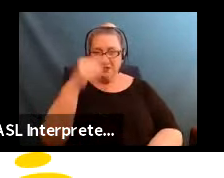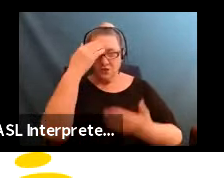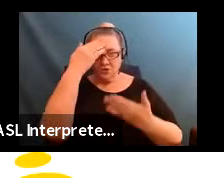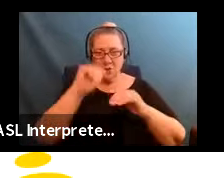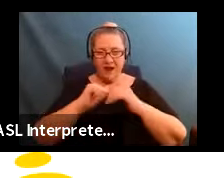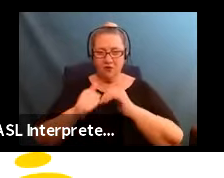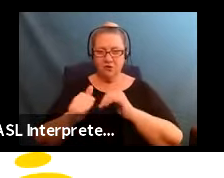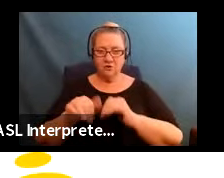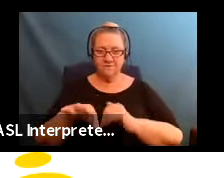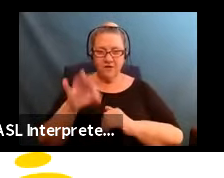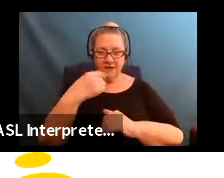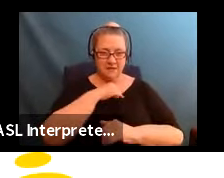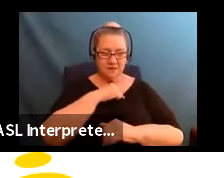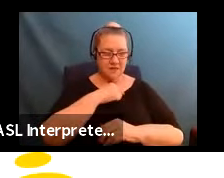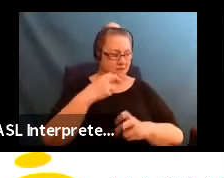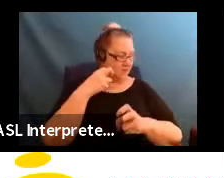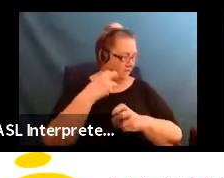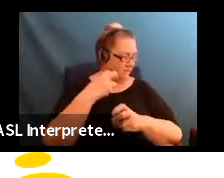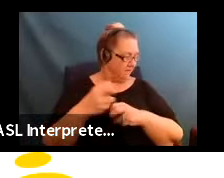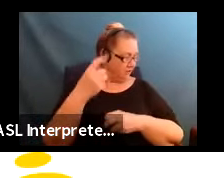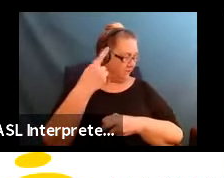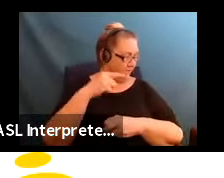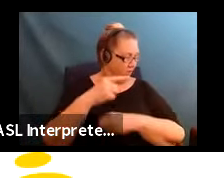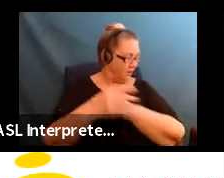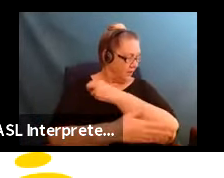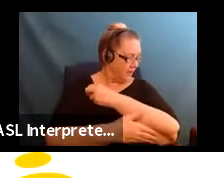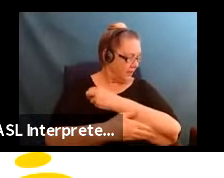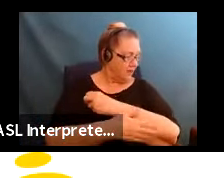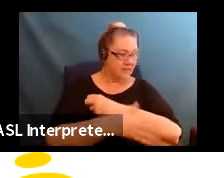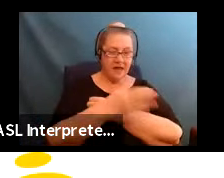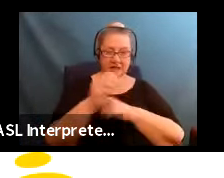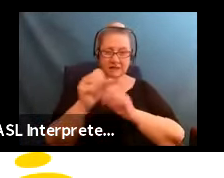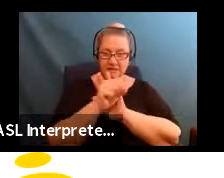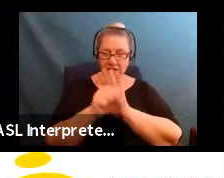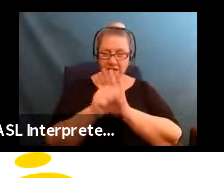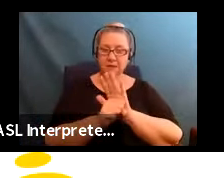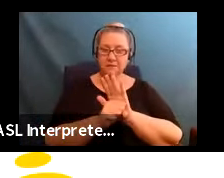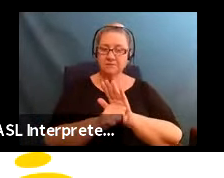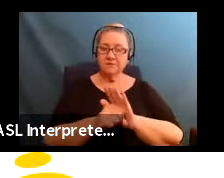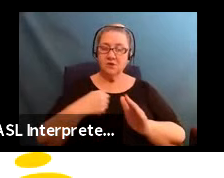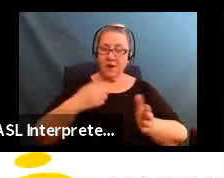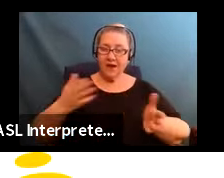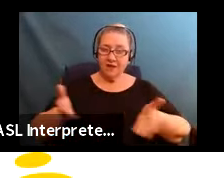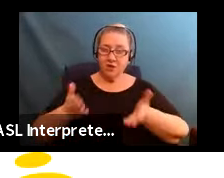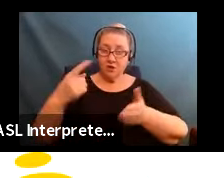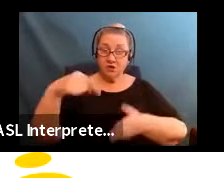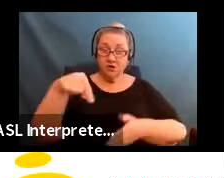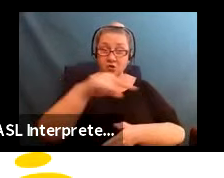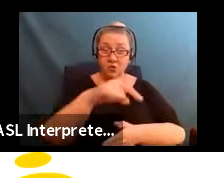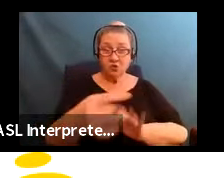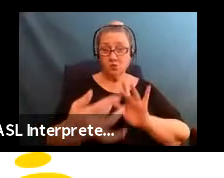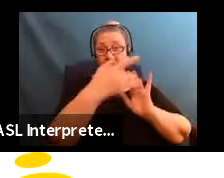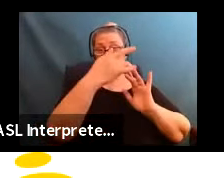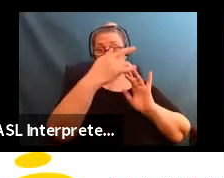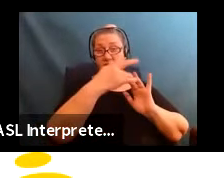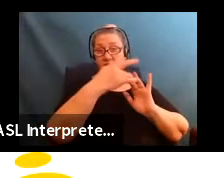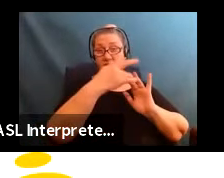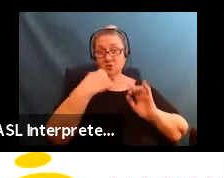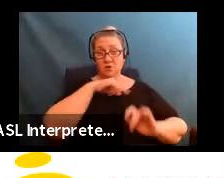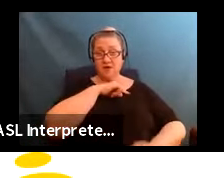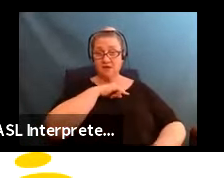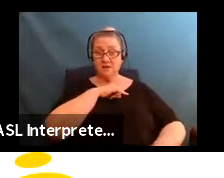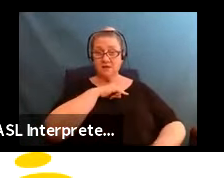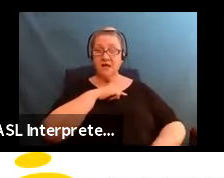and for the state. And so I would encourage you to reach out to us and to really put us as part of that initial